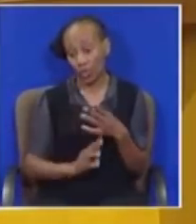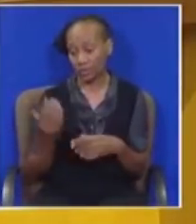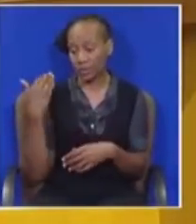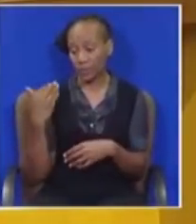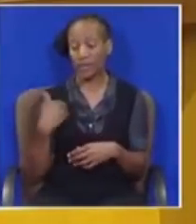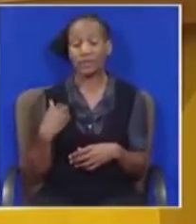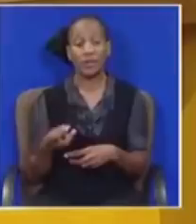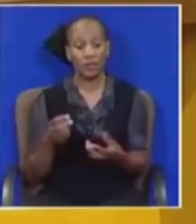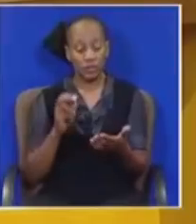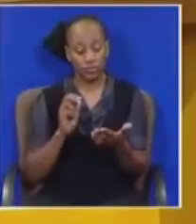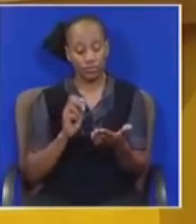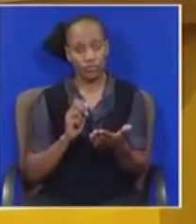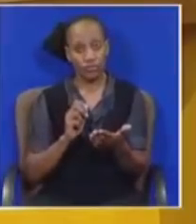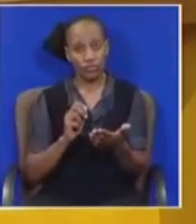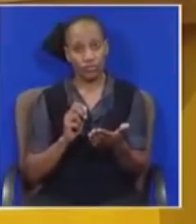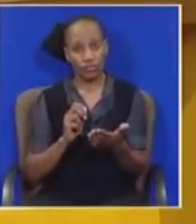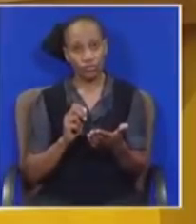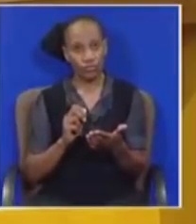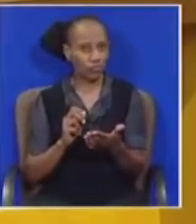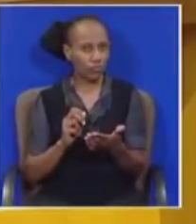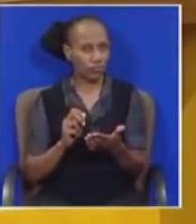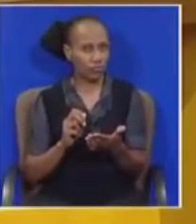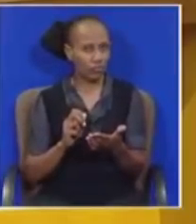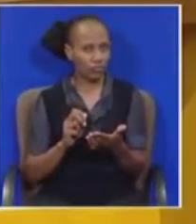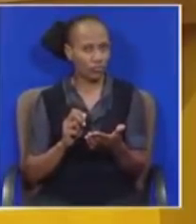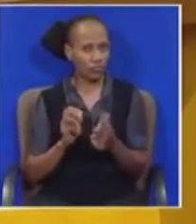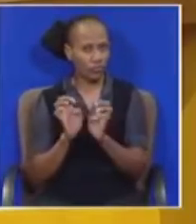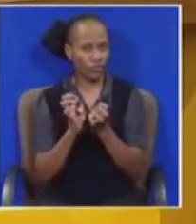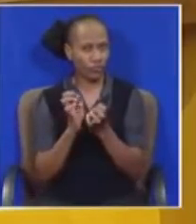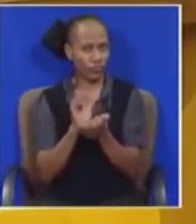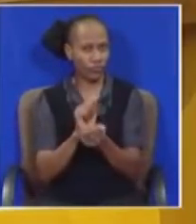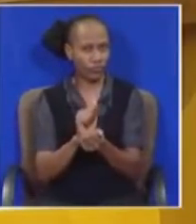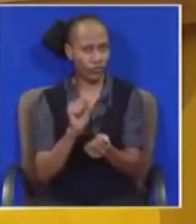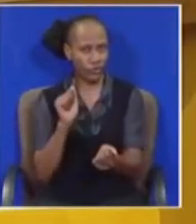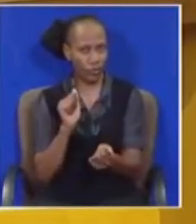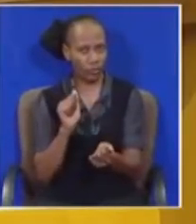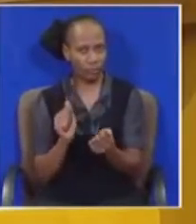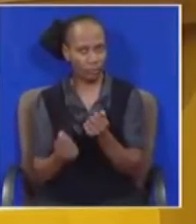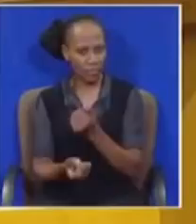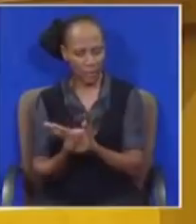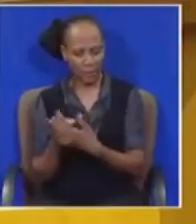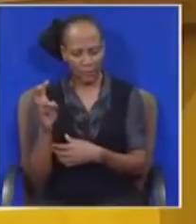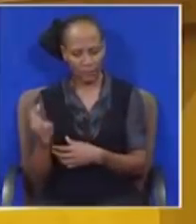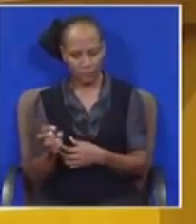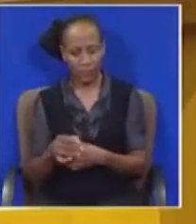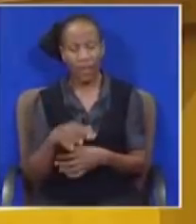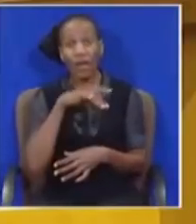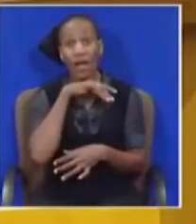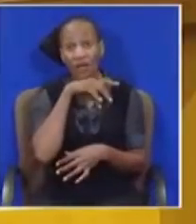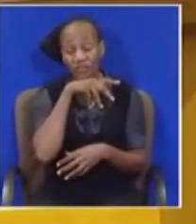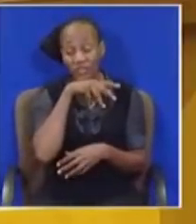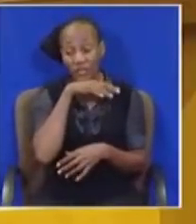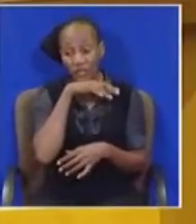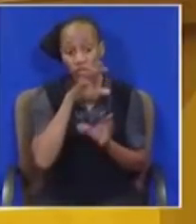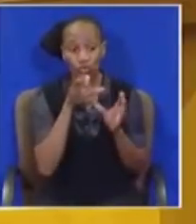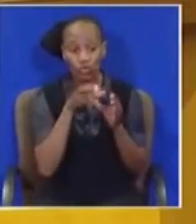freedom of the city of Utrecht." Close quote. Honourable Buthelezi, the Afrikaner, accepted